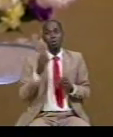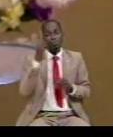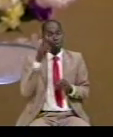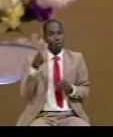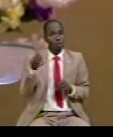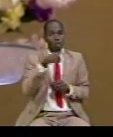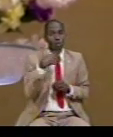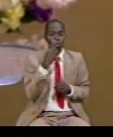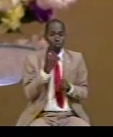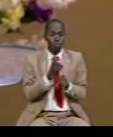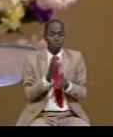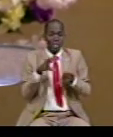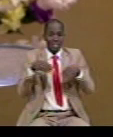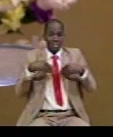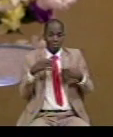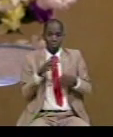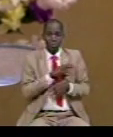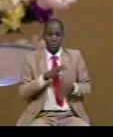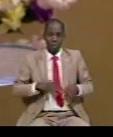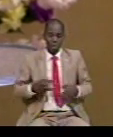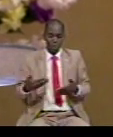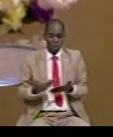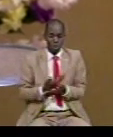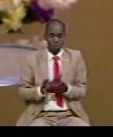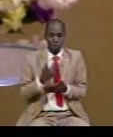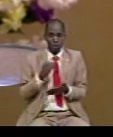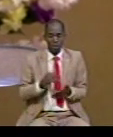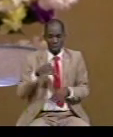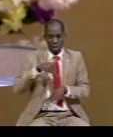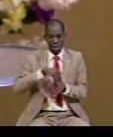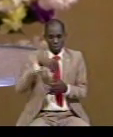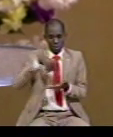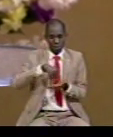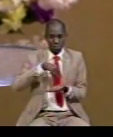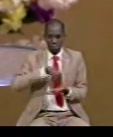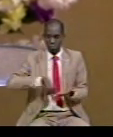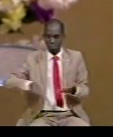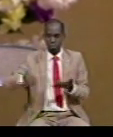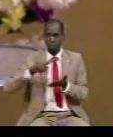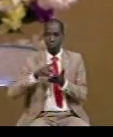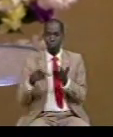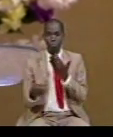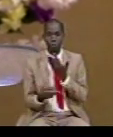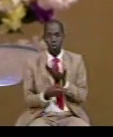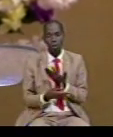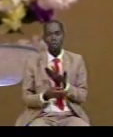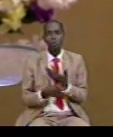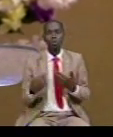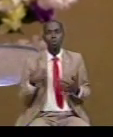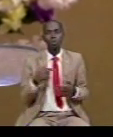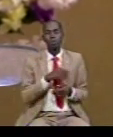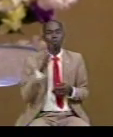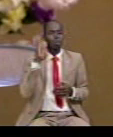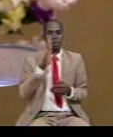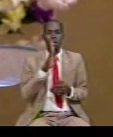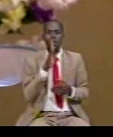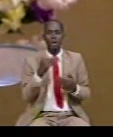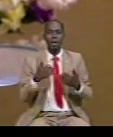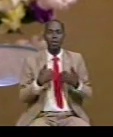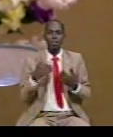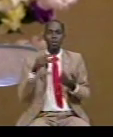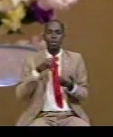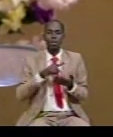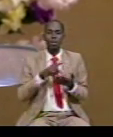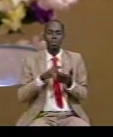to Jesus during this program. The program will come up 1 hour before the